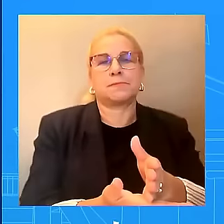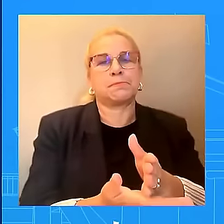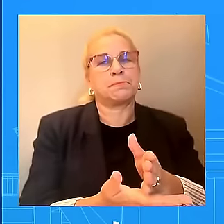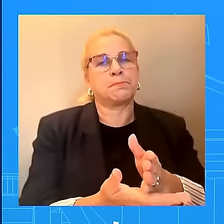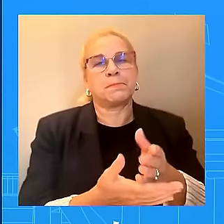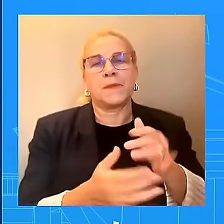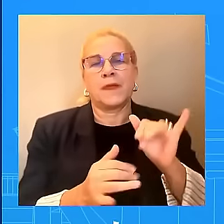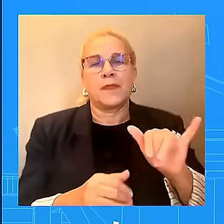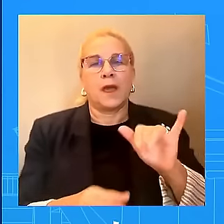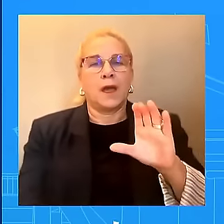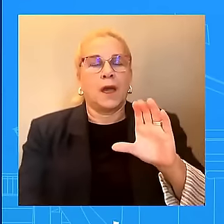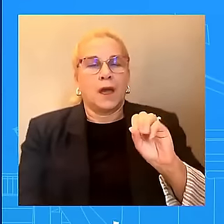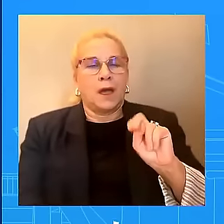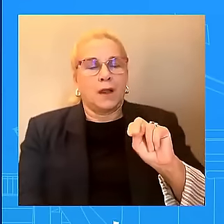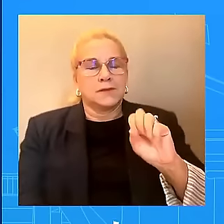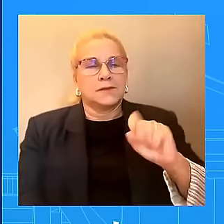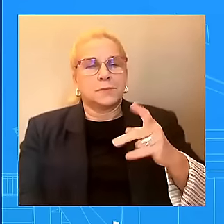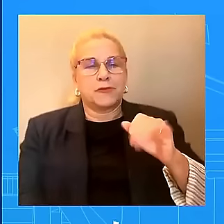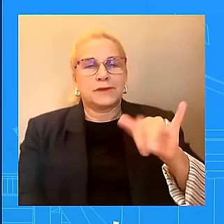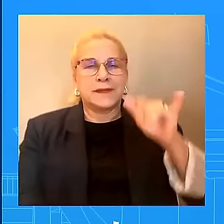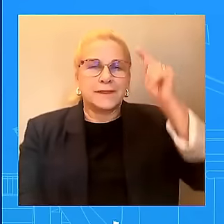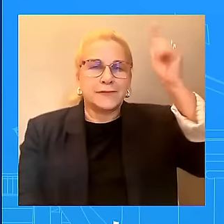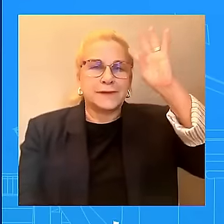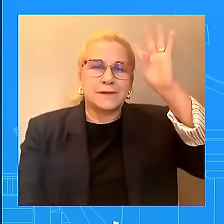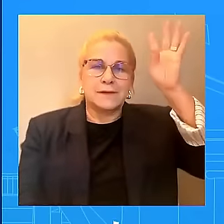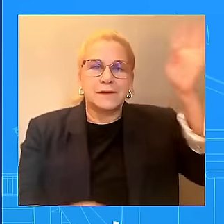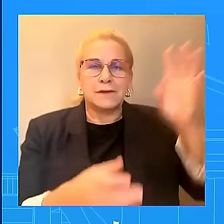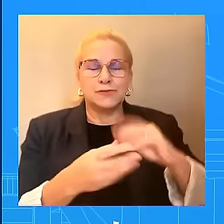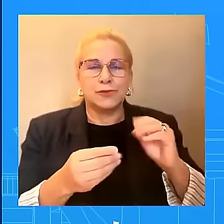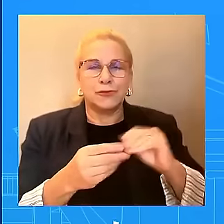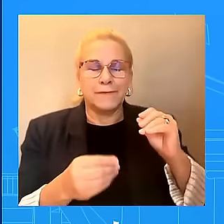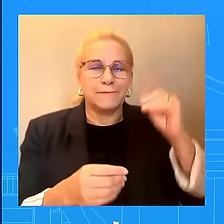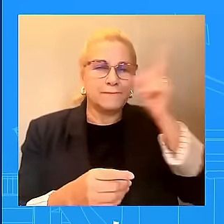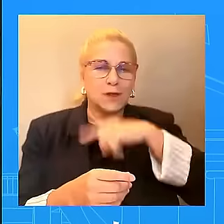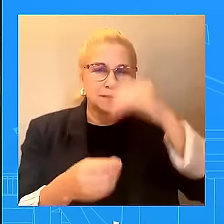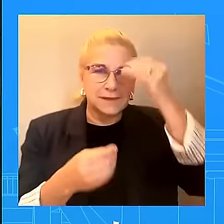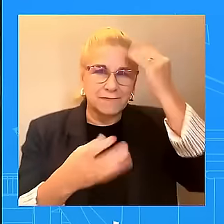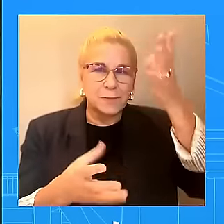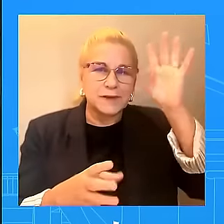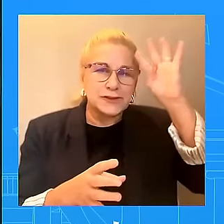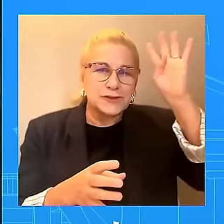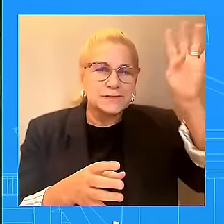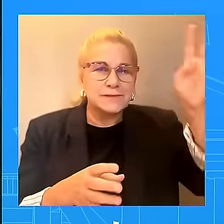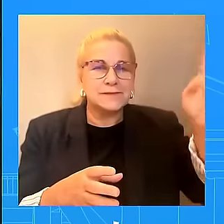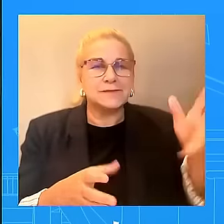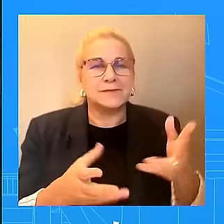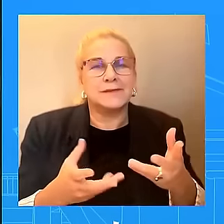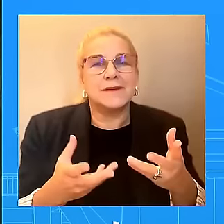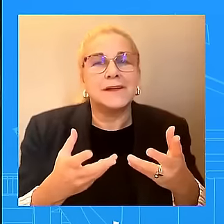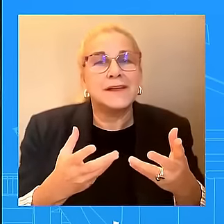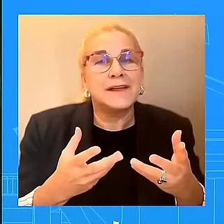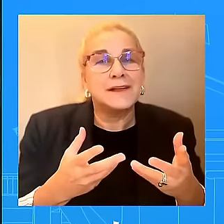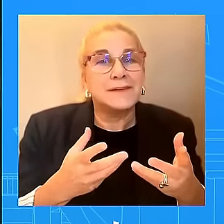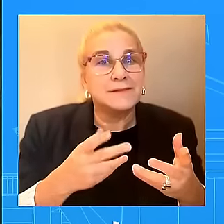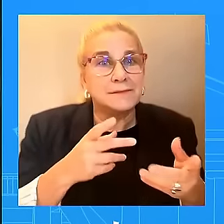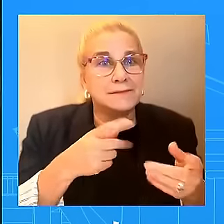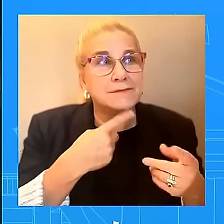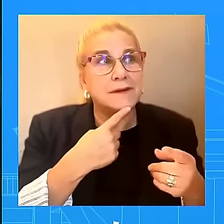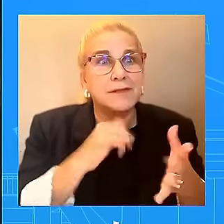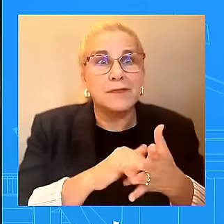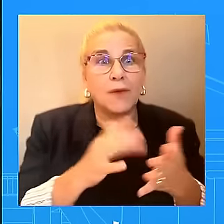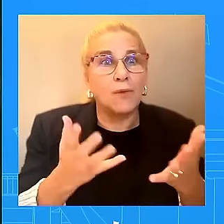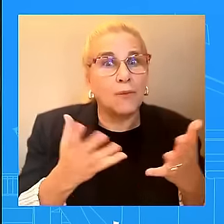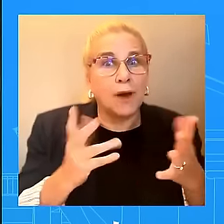discourage people from seeking critical assistance when they need it the most. Everyone, especially those in positions of